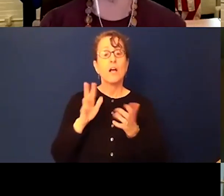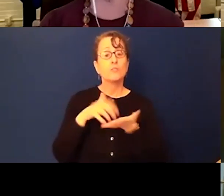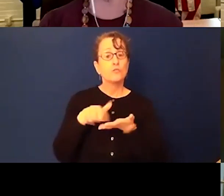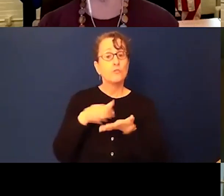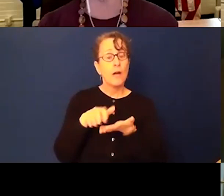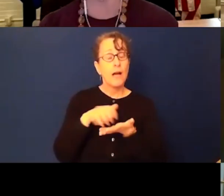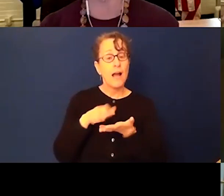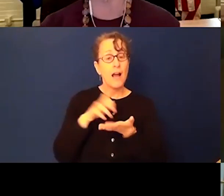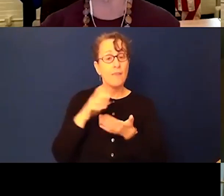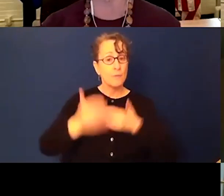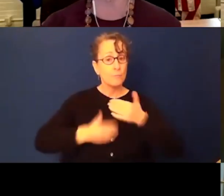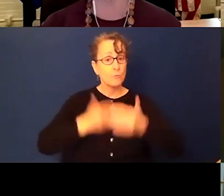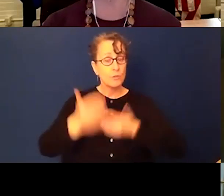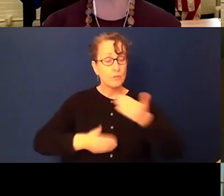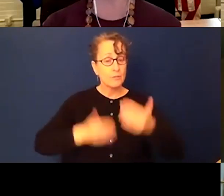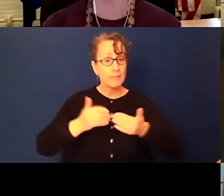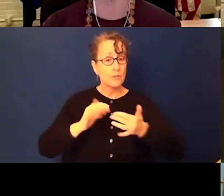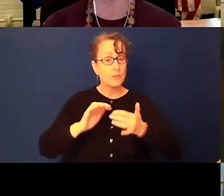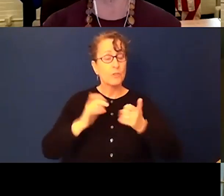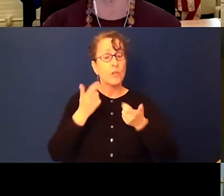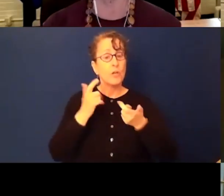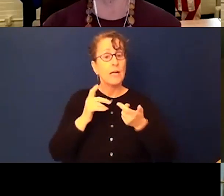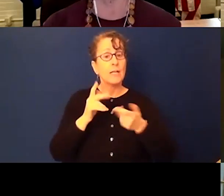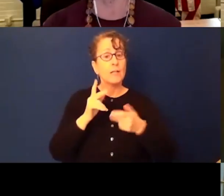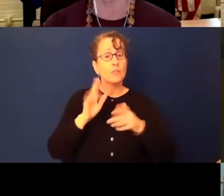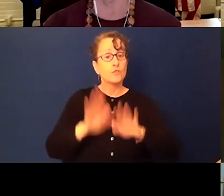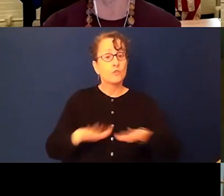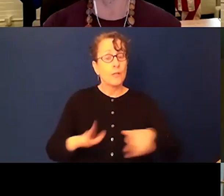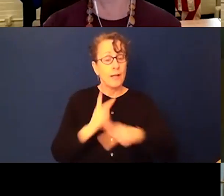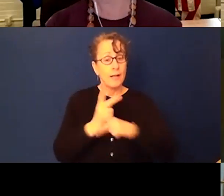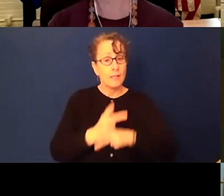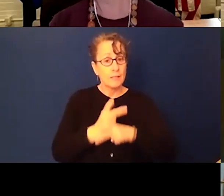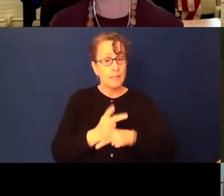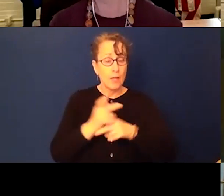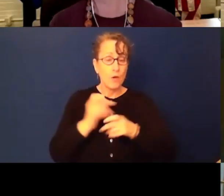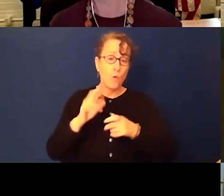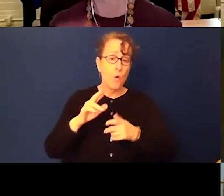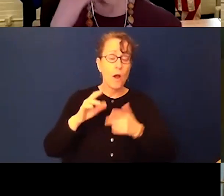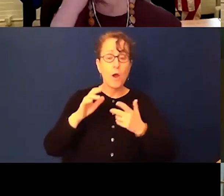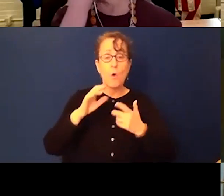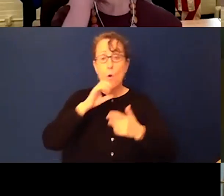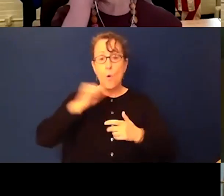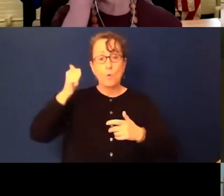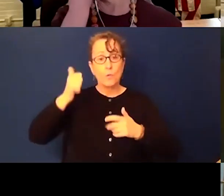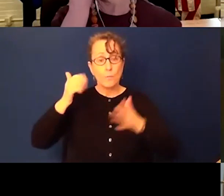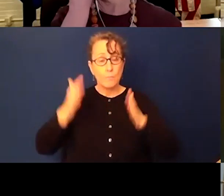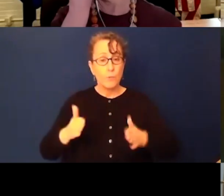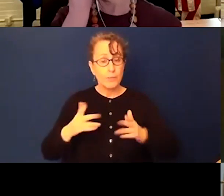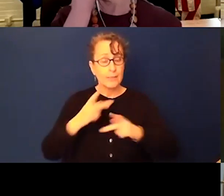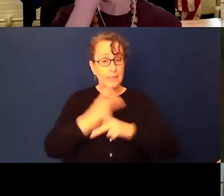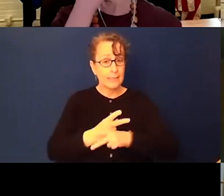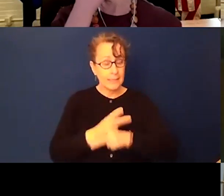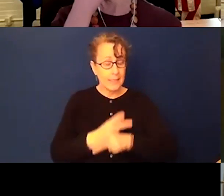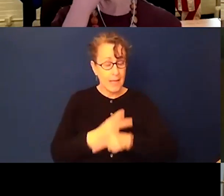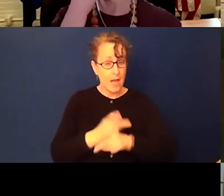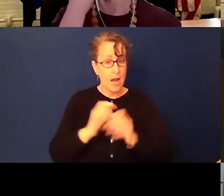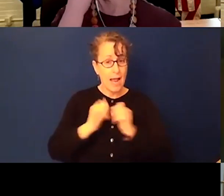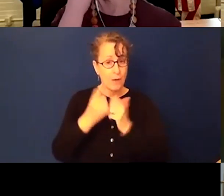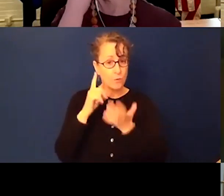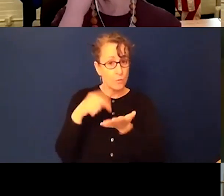Board members? I would. So just to set the context of it for those who are